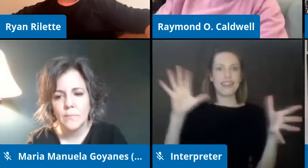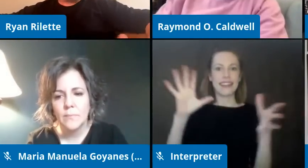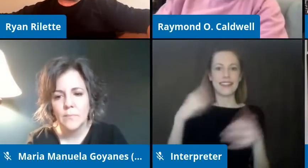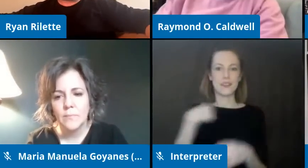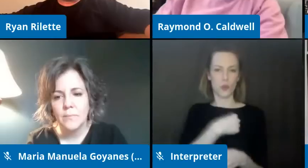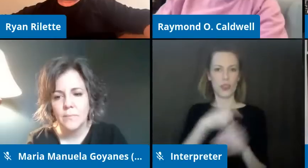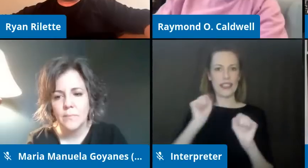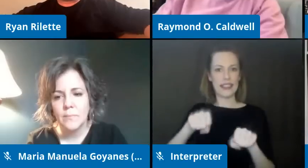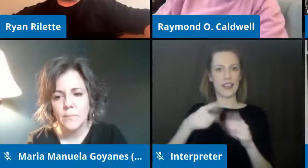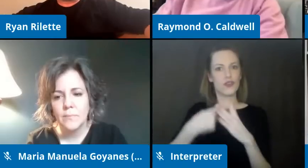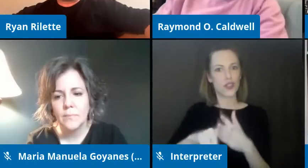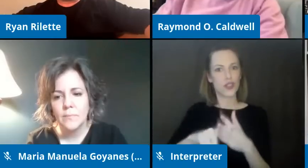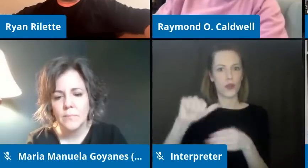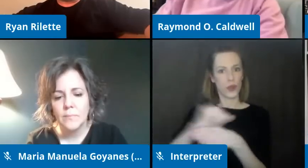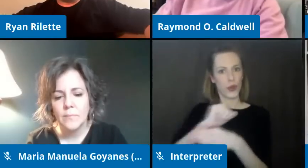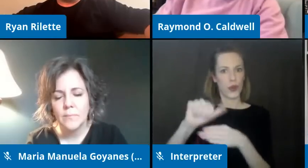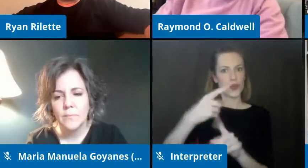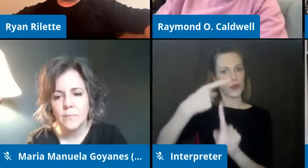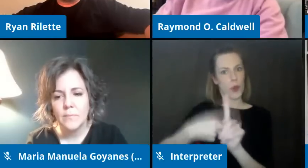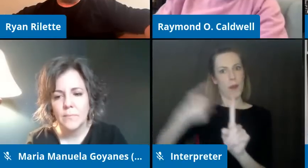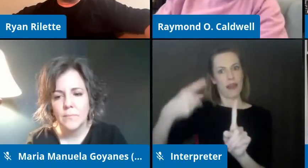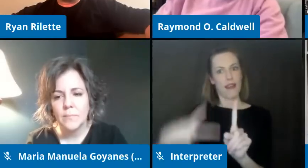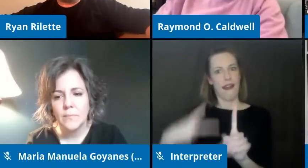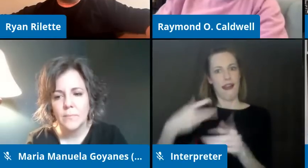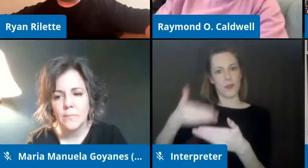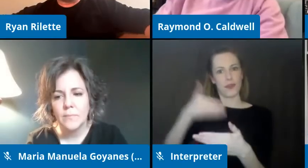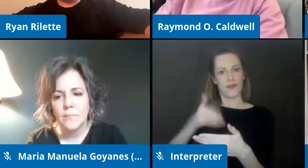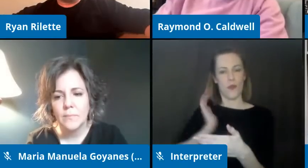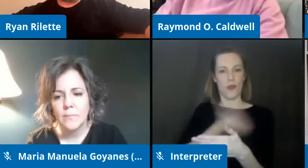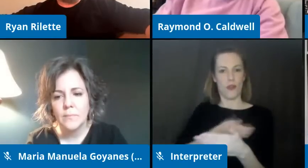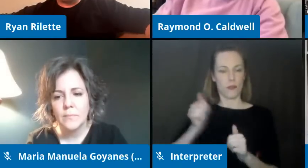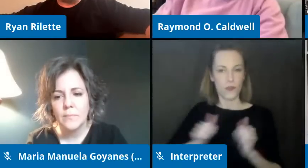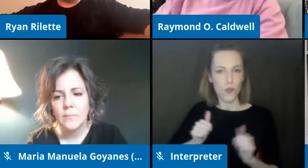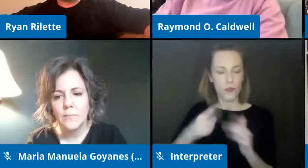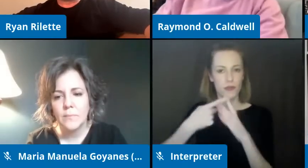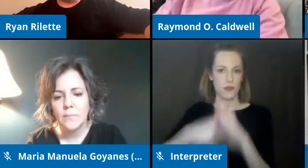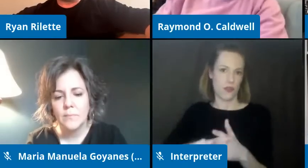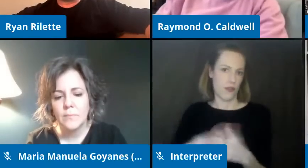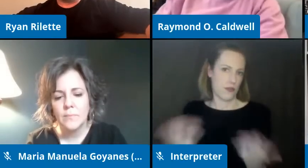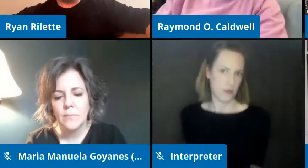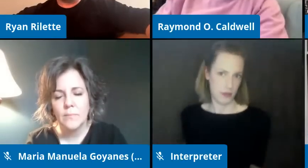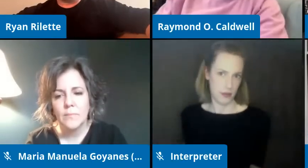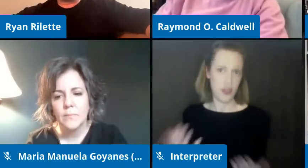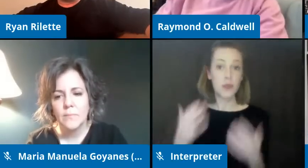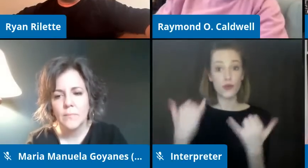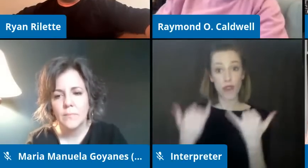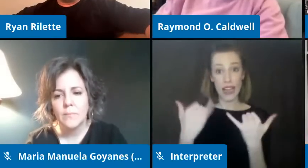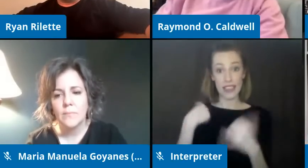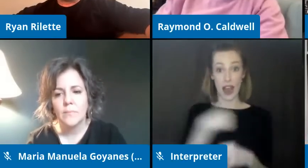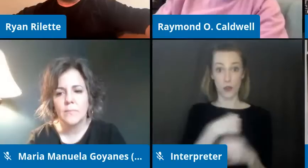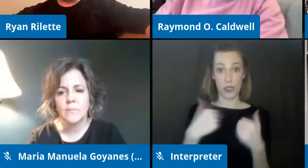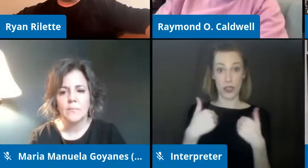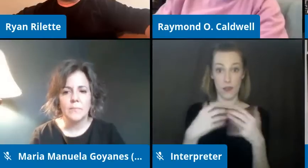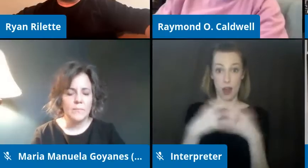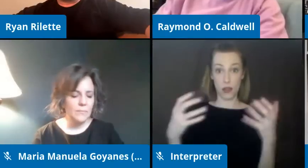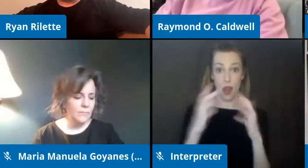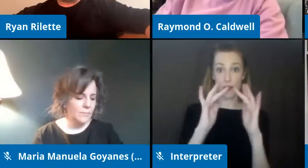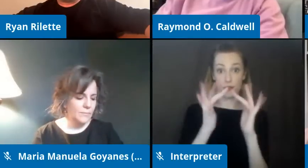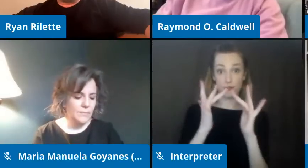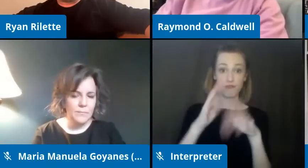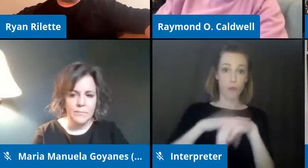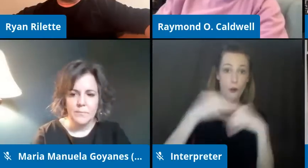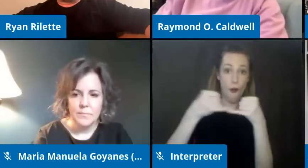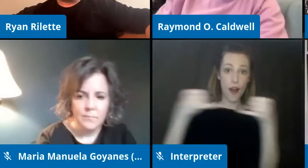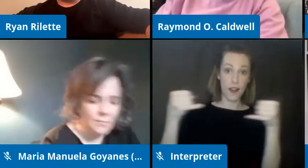we are just planning for lots of different contingencies right now. But for the moment, we're doing pretty well. We've got a lot of online content coming out. So we're just